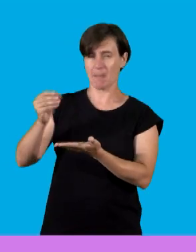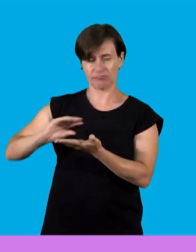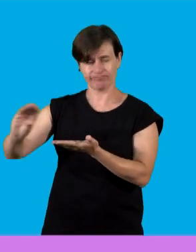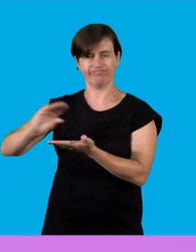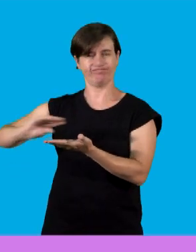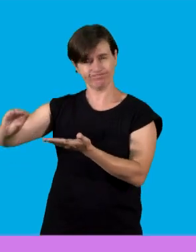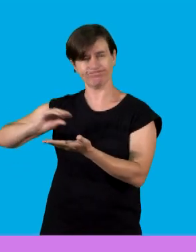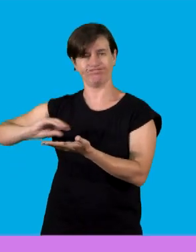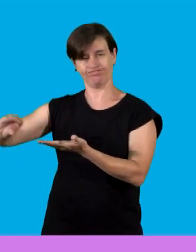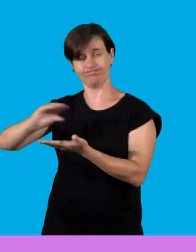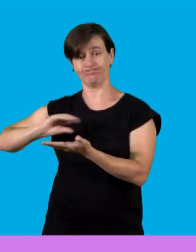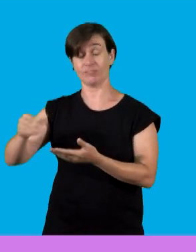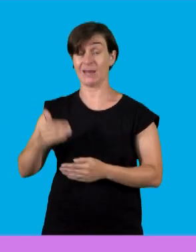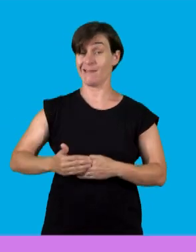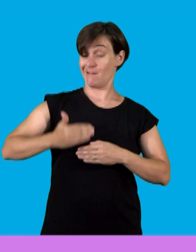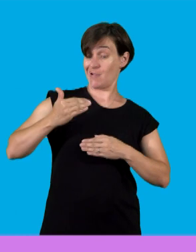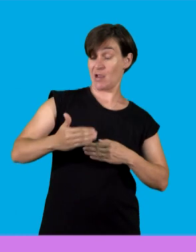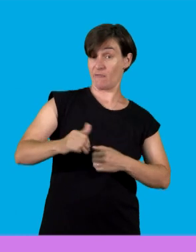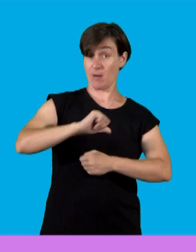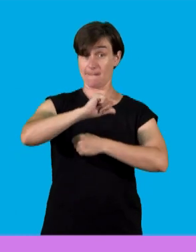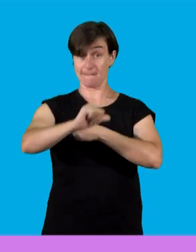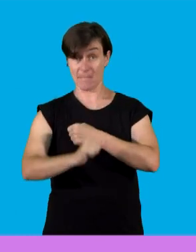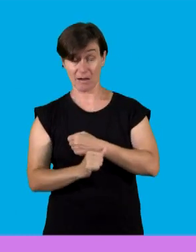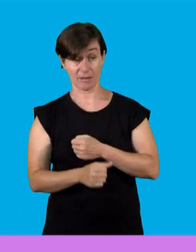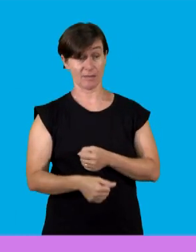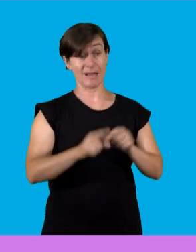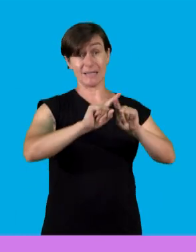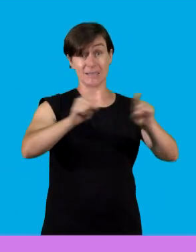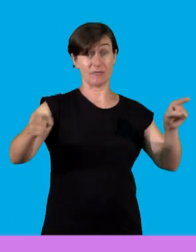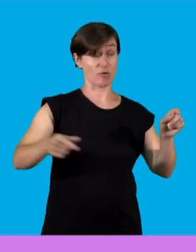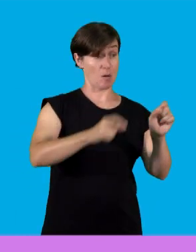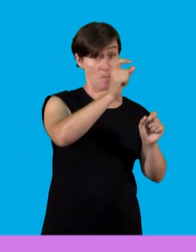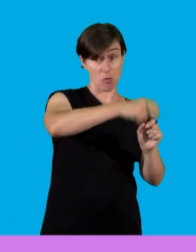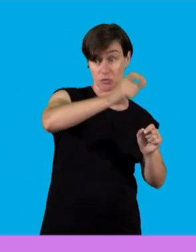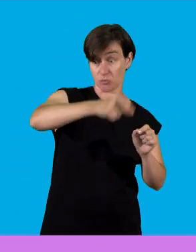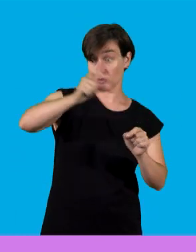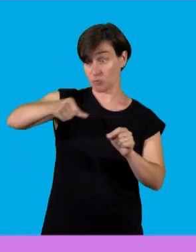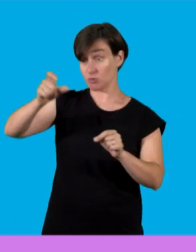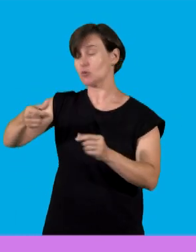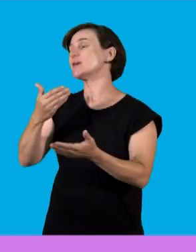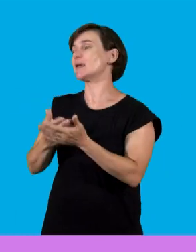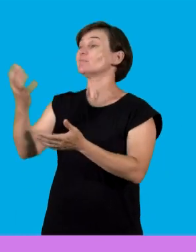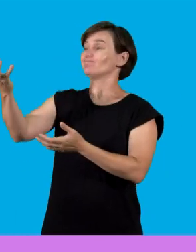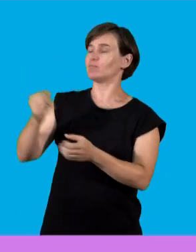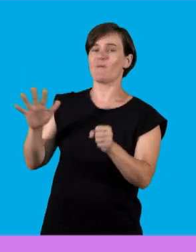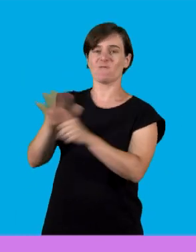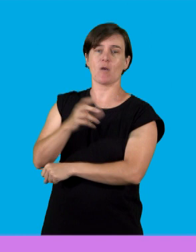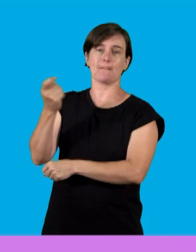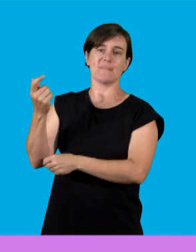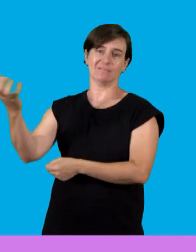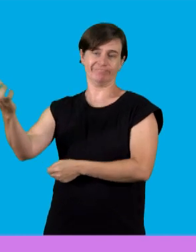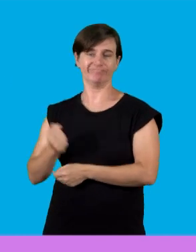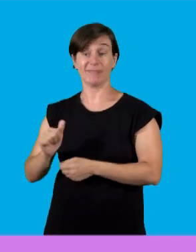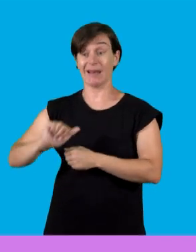Okay. Then also important is that each member or different member receives the money in the fund which was collected